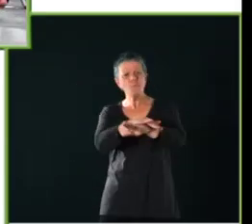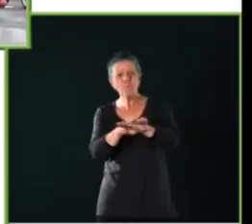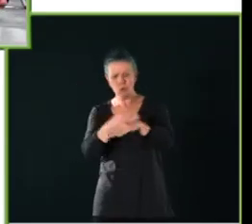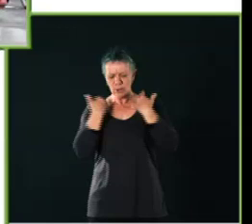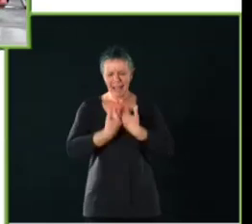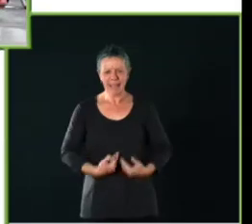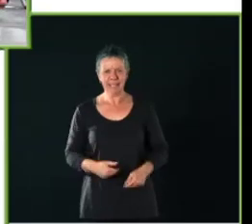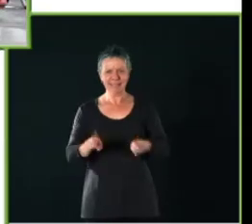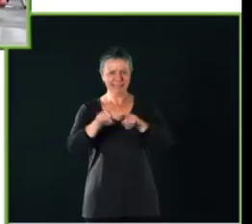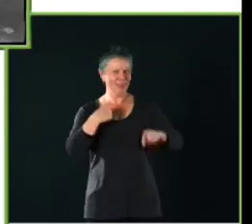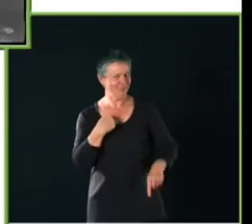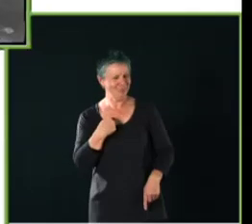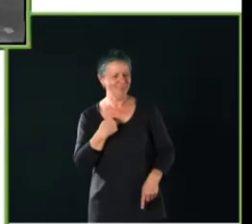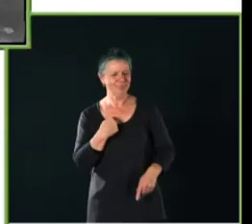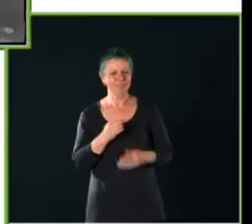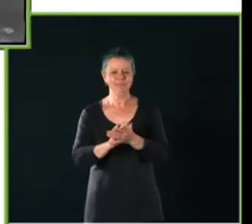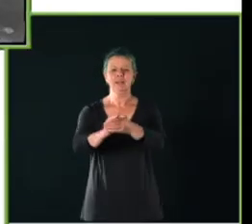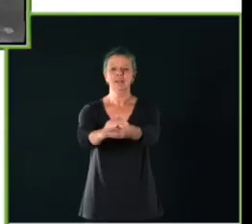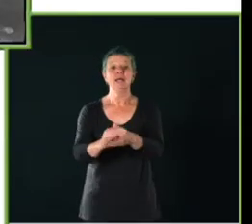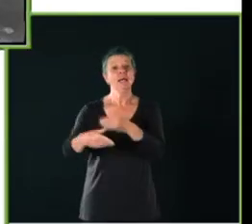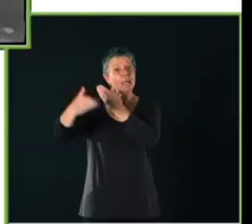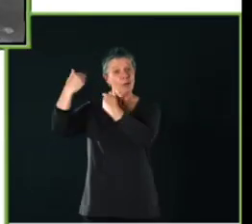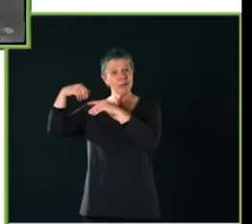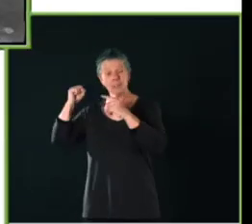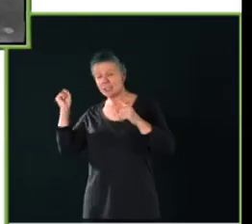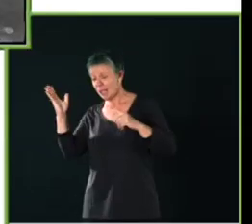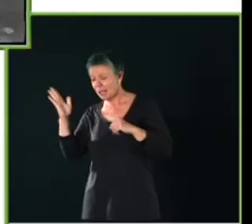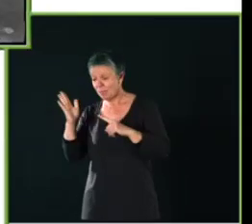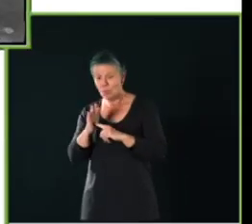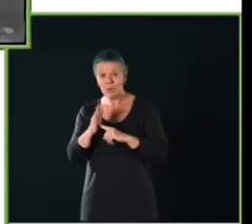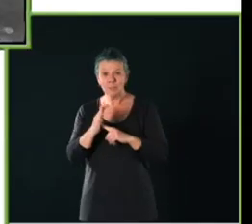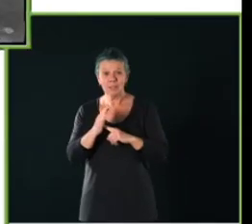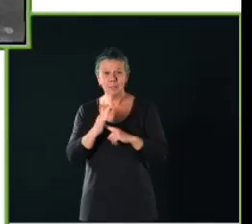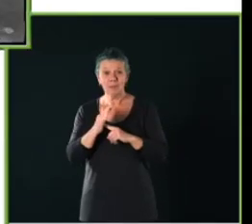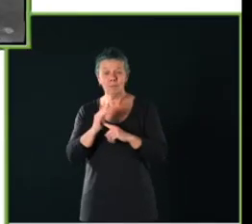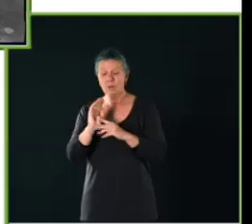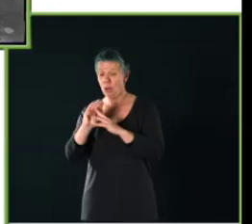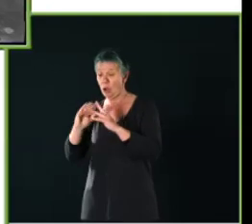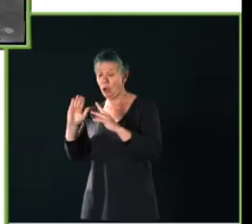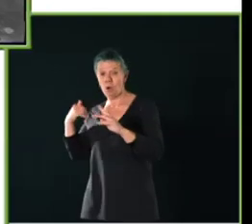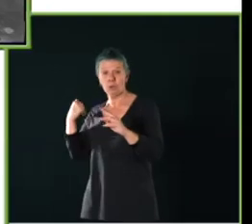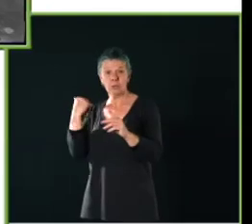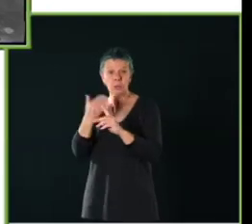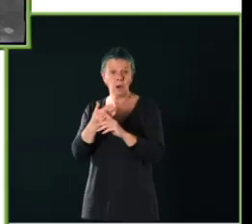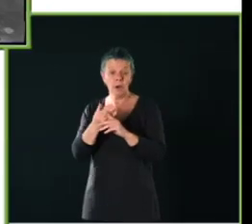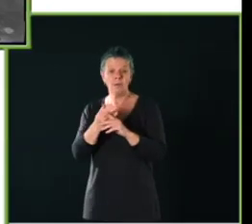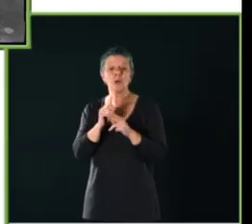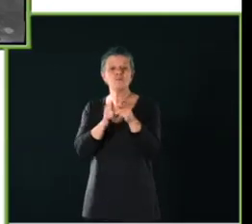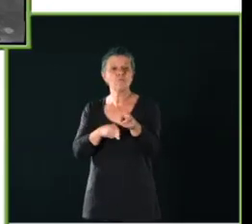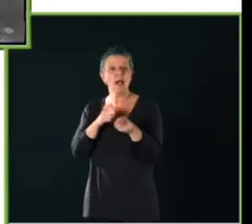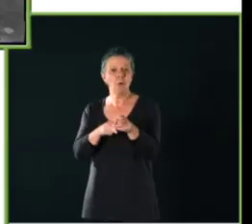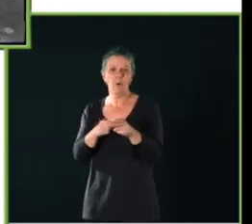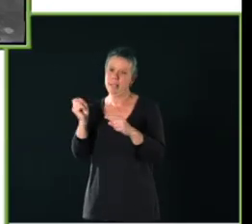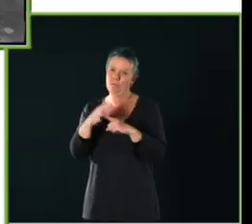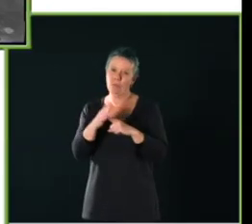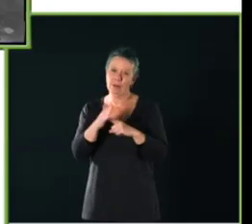Our heritage is very important. The railway line has been a part of our history for a very long time, and rail